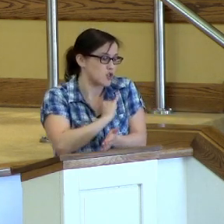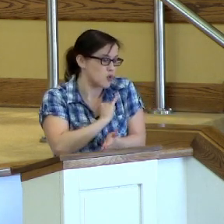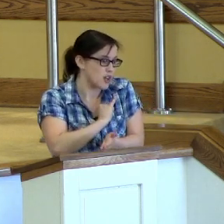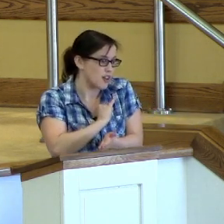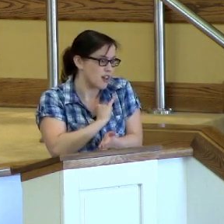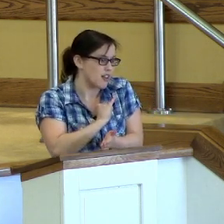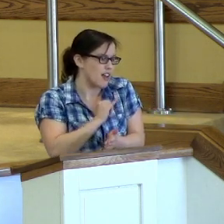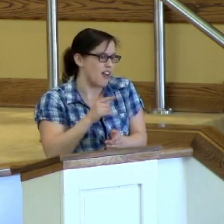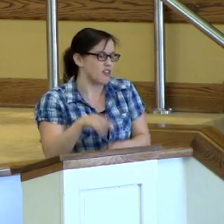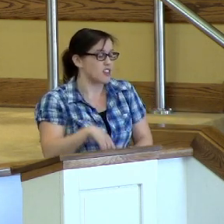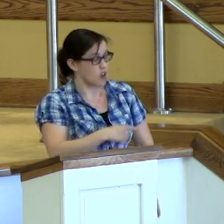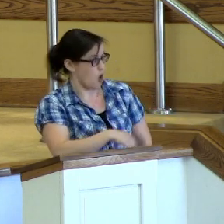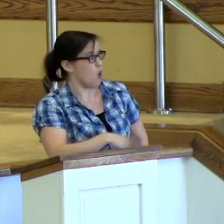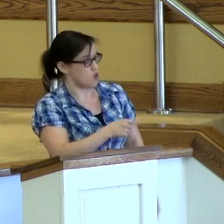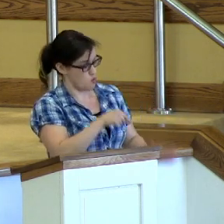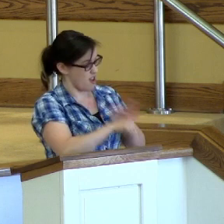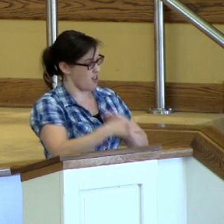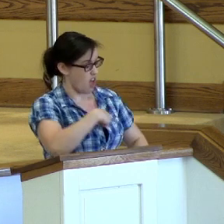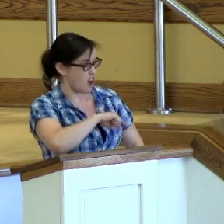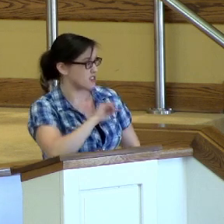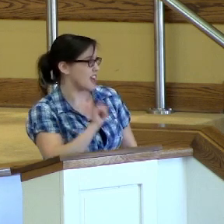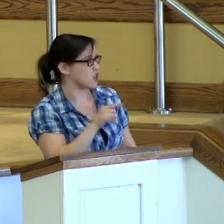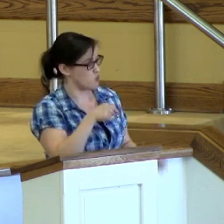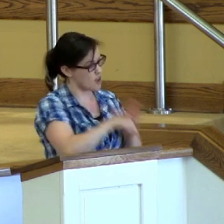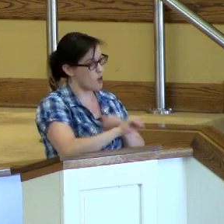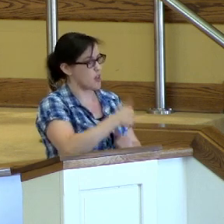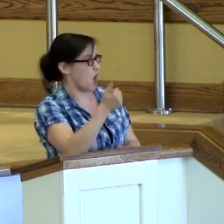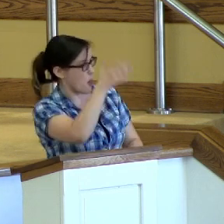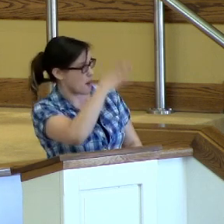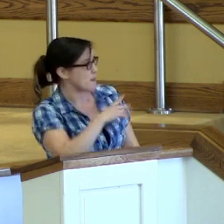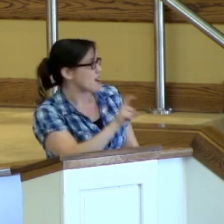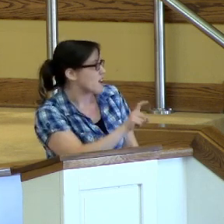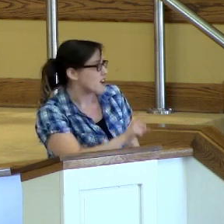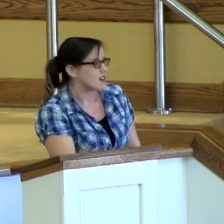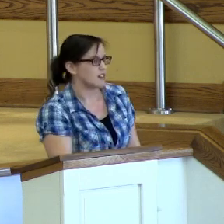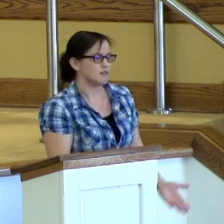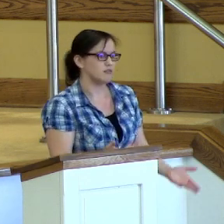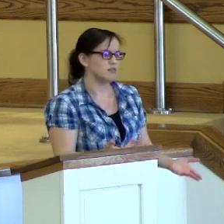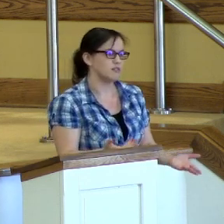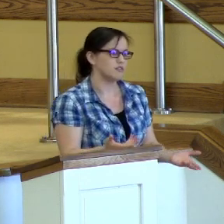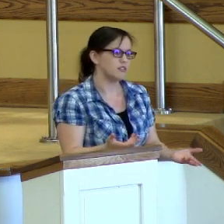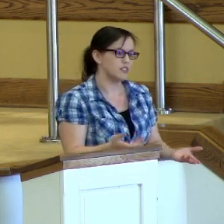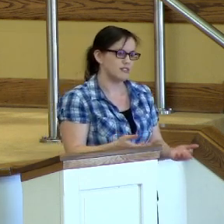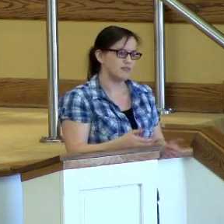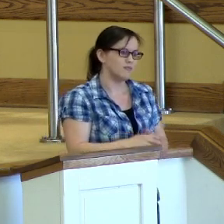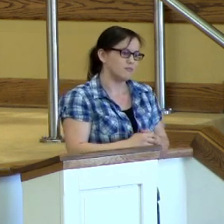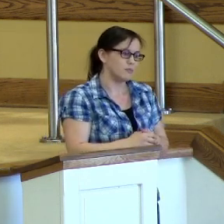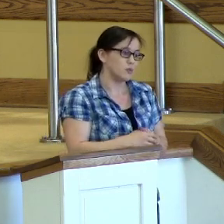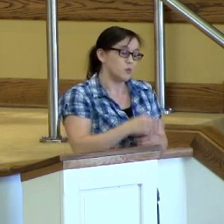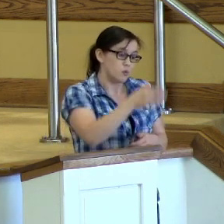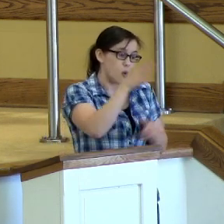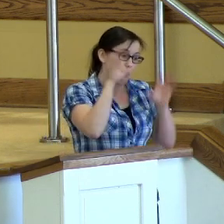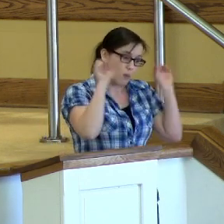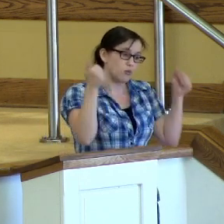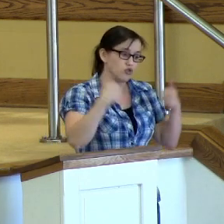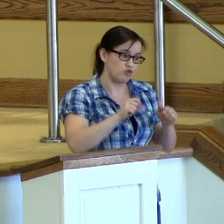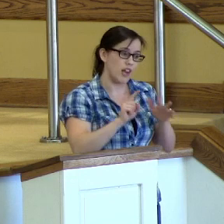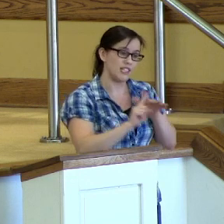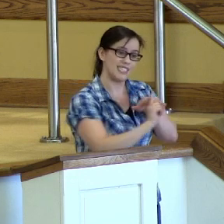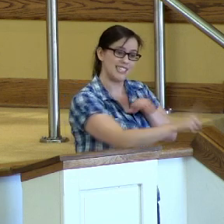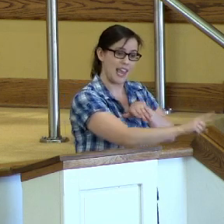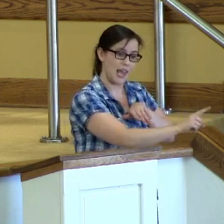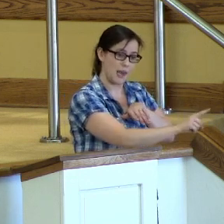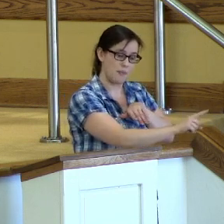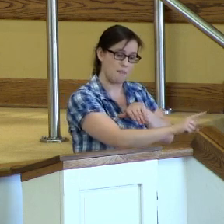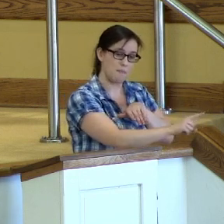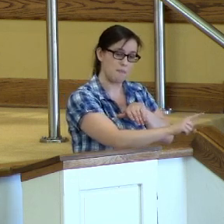sudden, then Moses is like, I gotta go, I'm in trouble. And so he went to the backside of the desert, and he